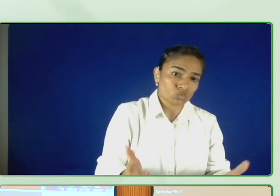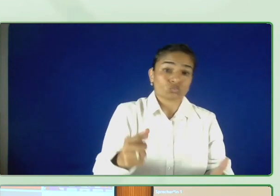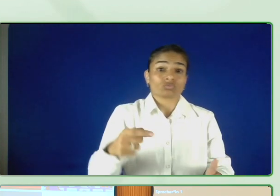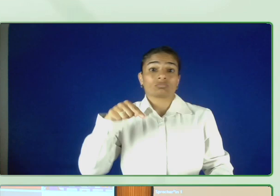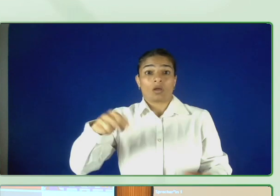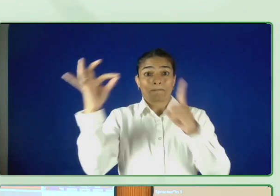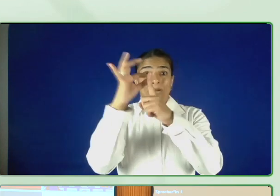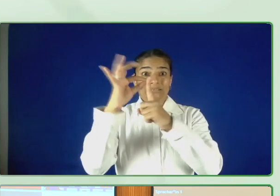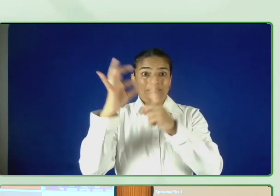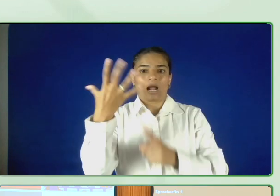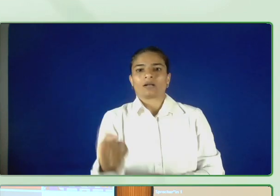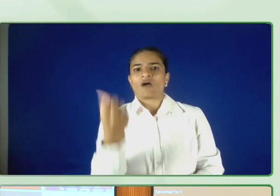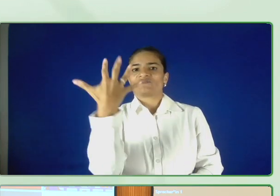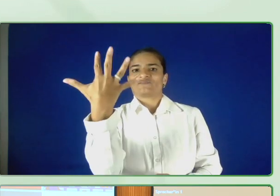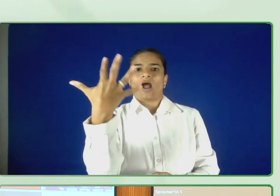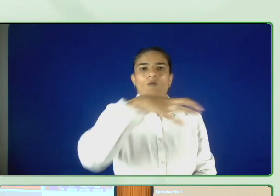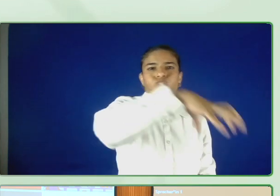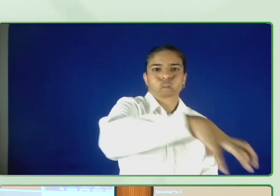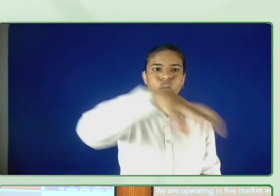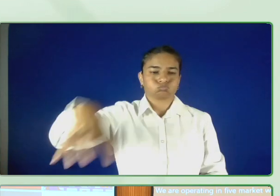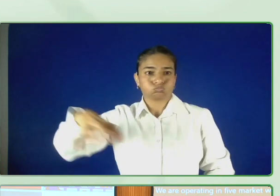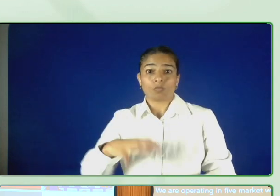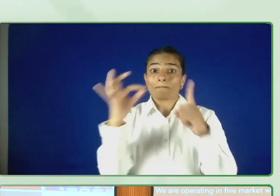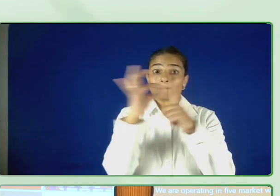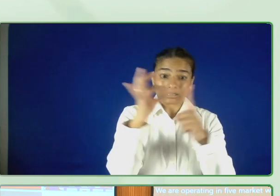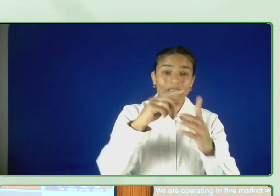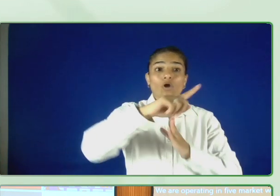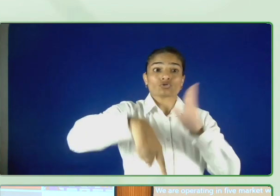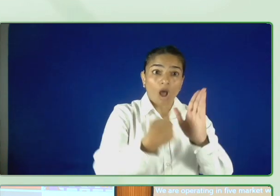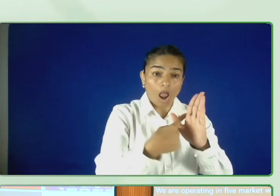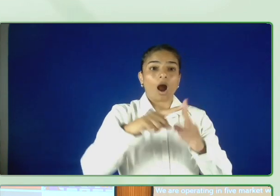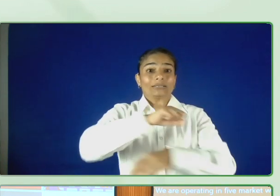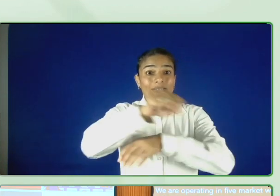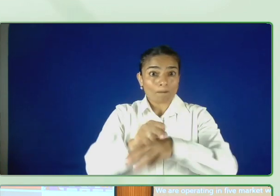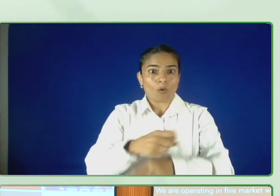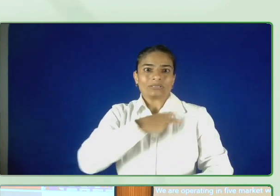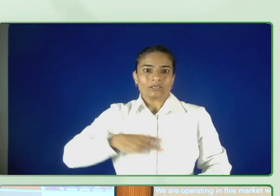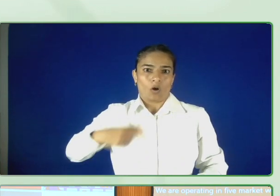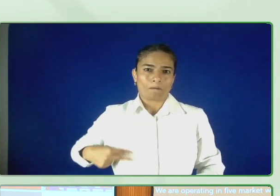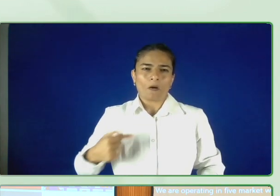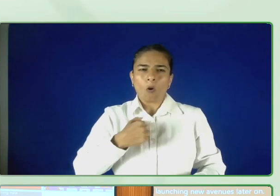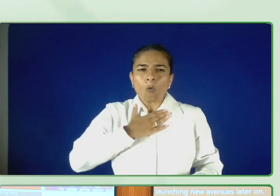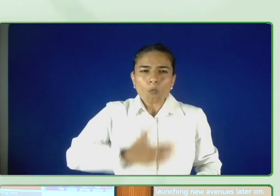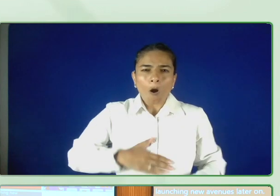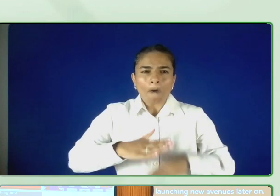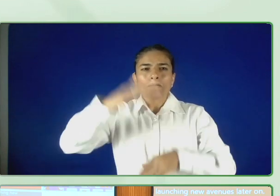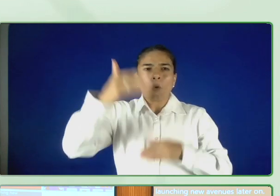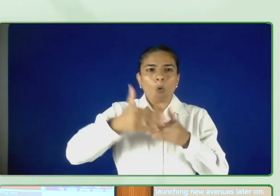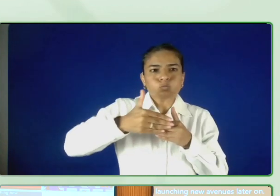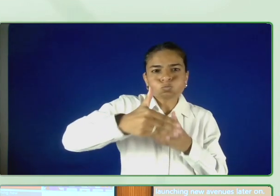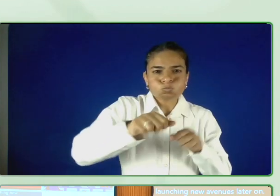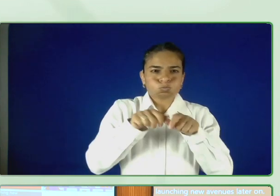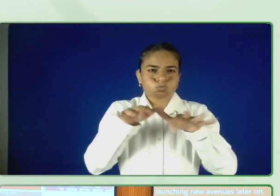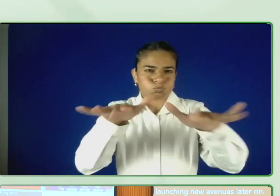US, and looking forward to launching new avenues later on. Here is just a screenshot or use case